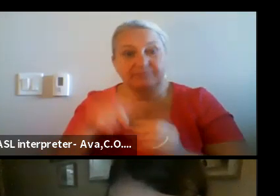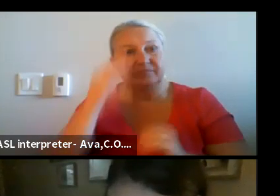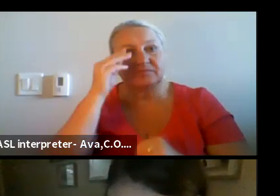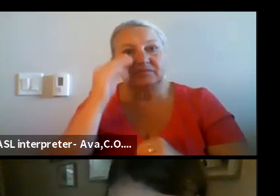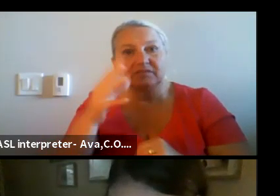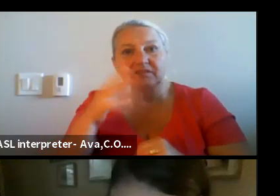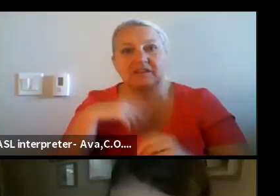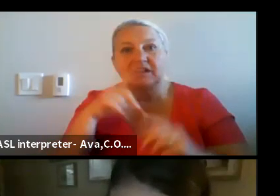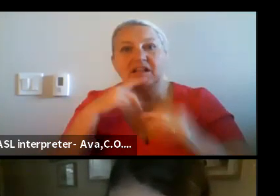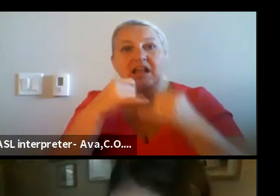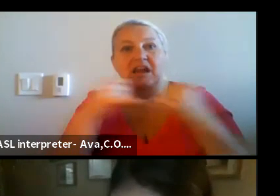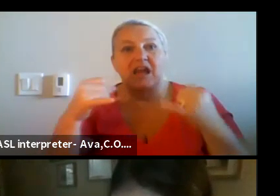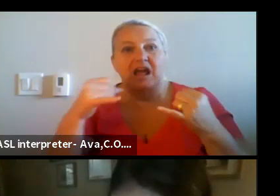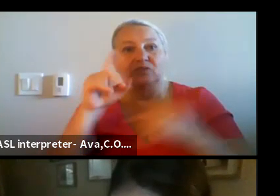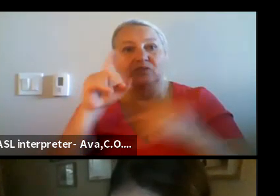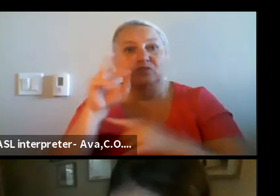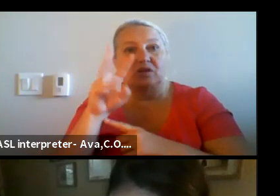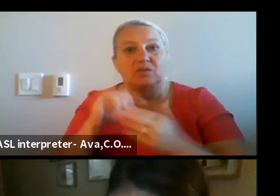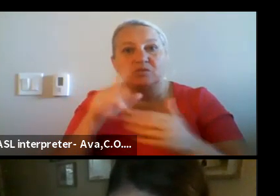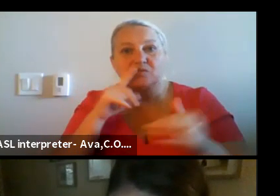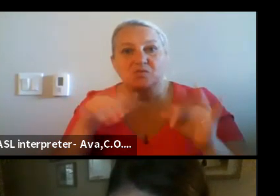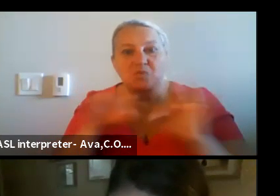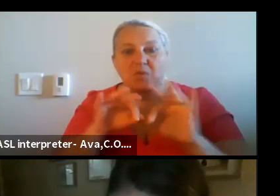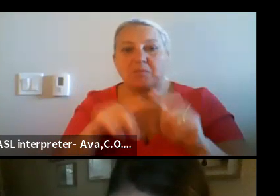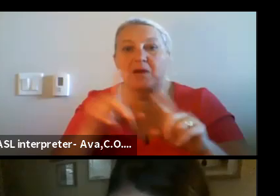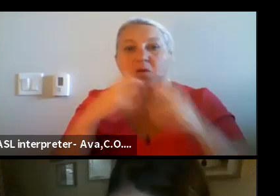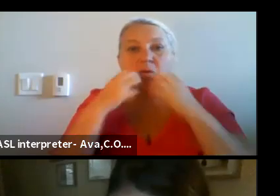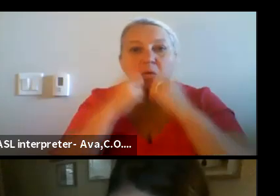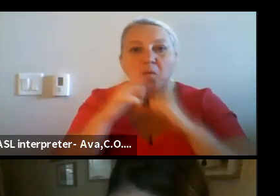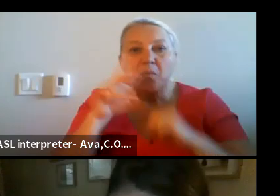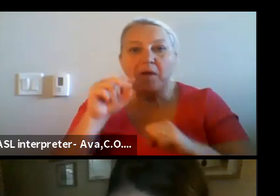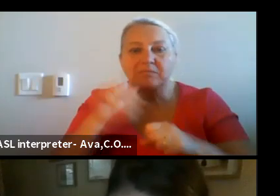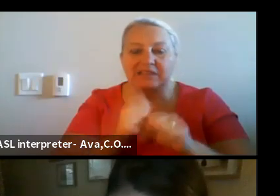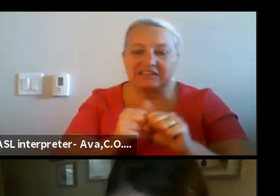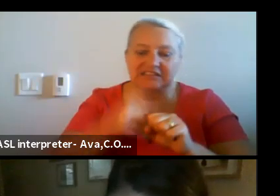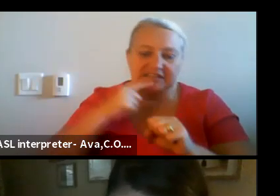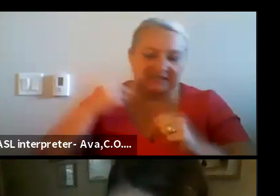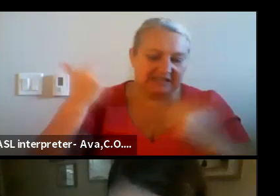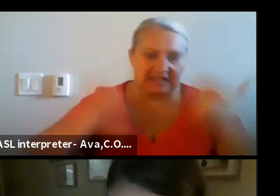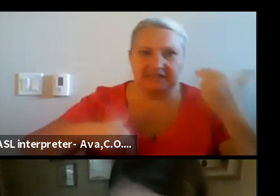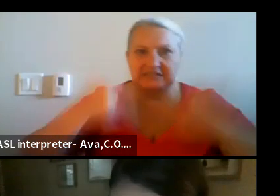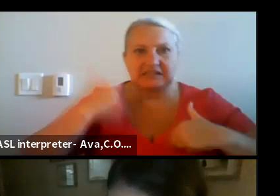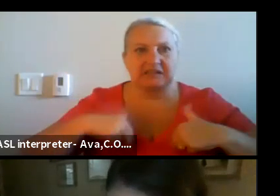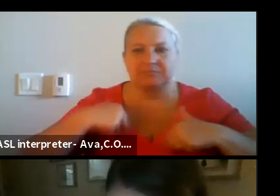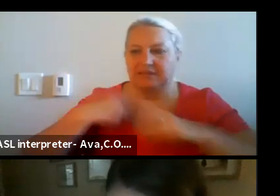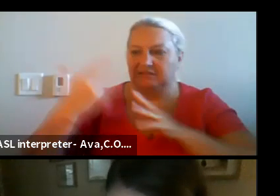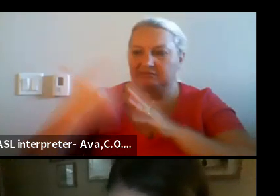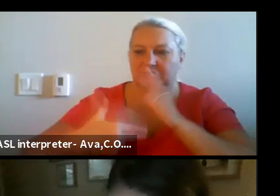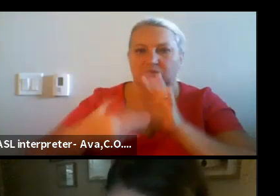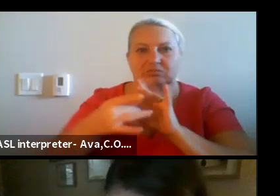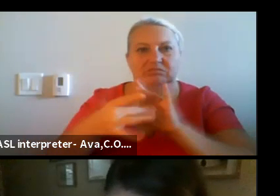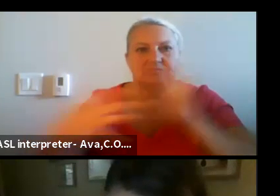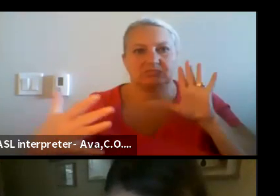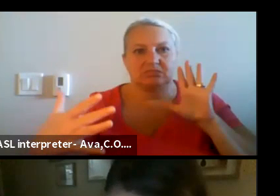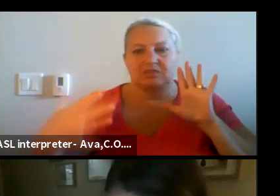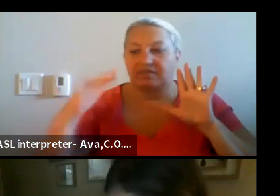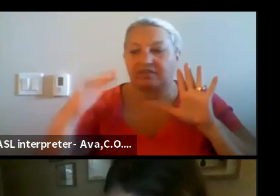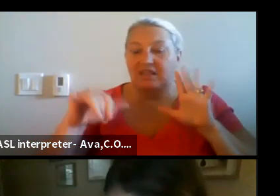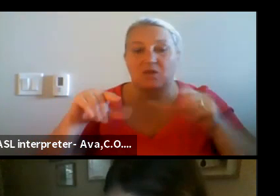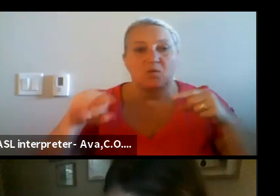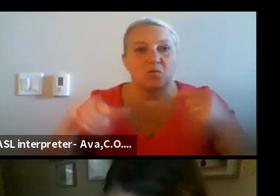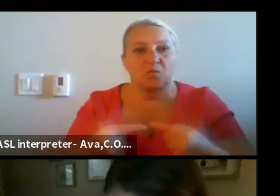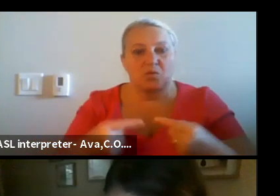worth unworthy, what weapons wielded to cut me away from you, a certain wound, both